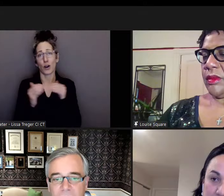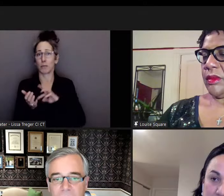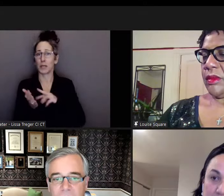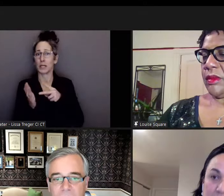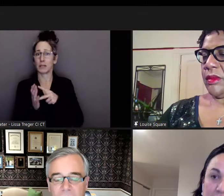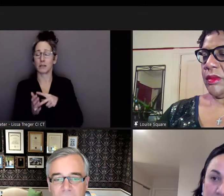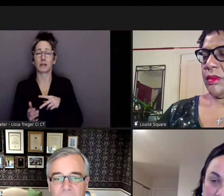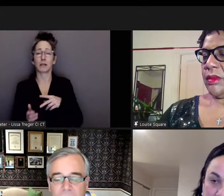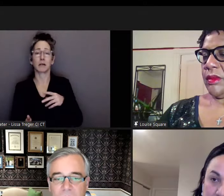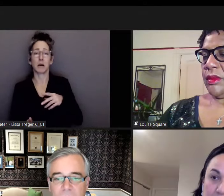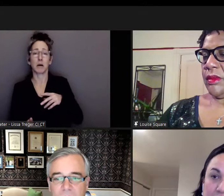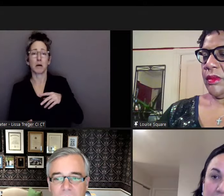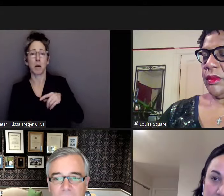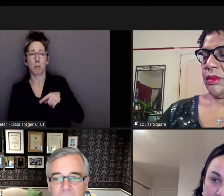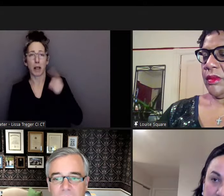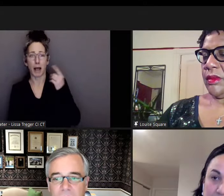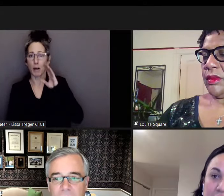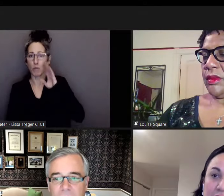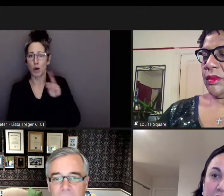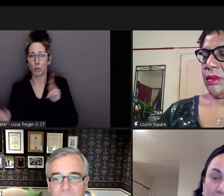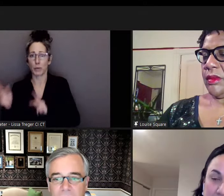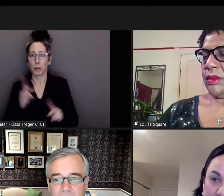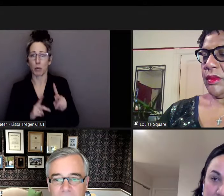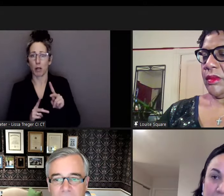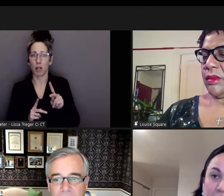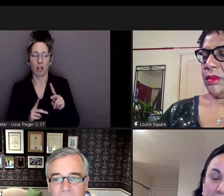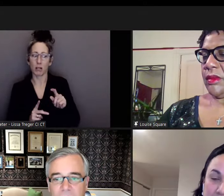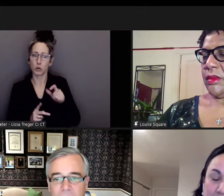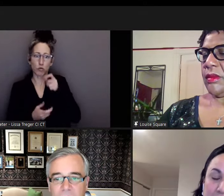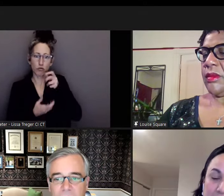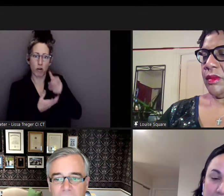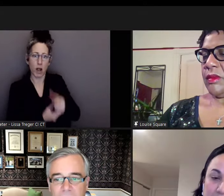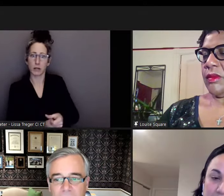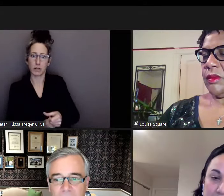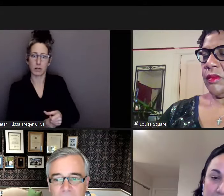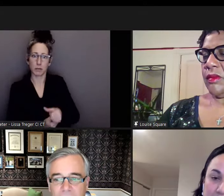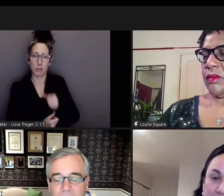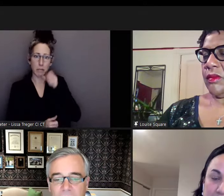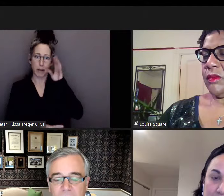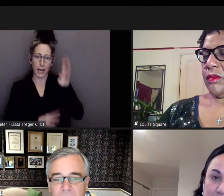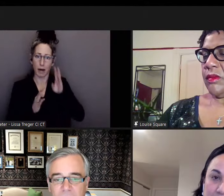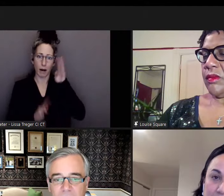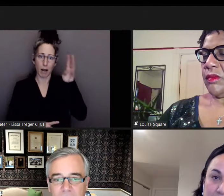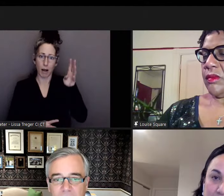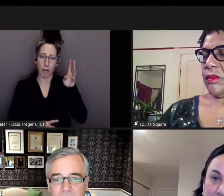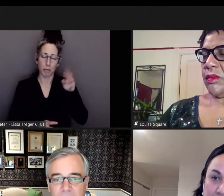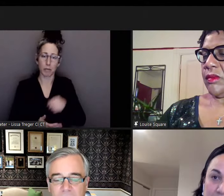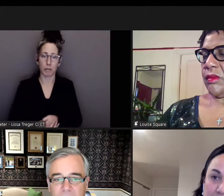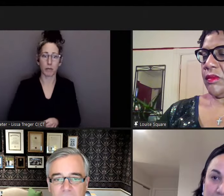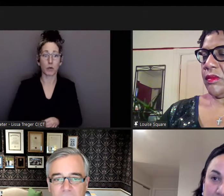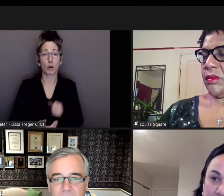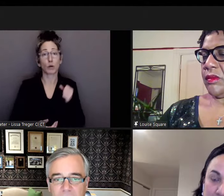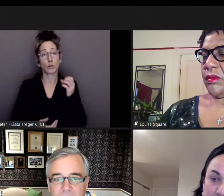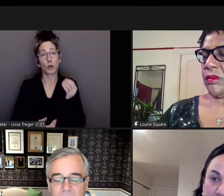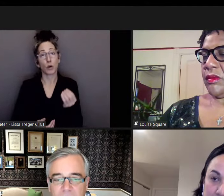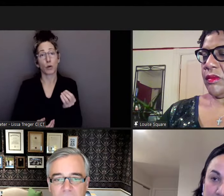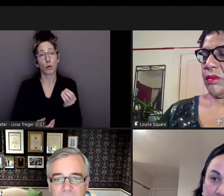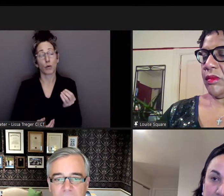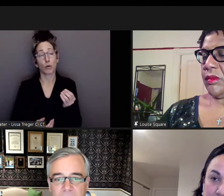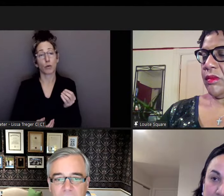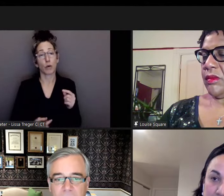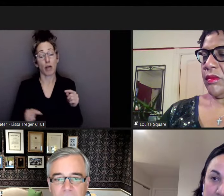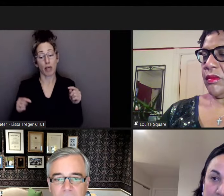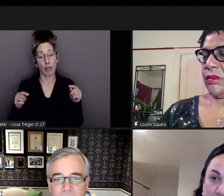ignore it. We can't hush it. It happened. It's not like something is made up. But I think that the difference is that this